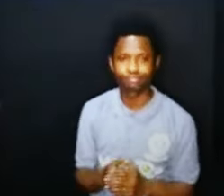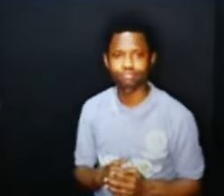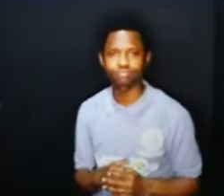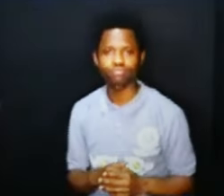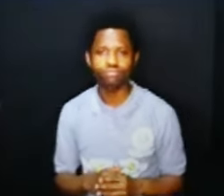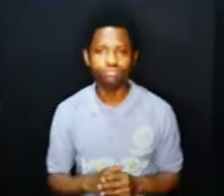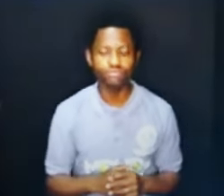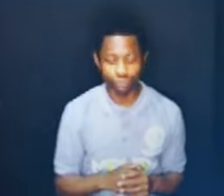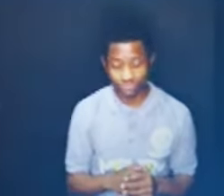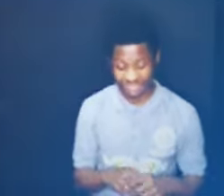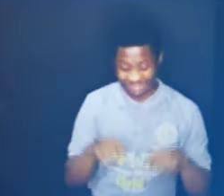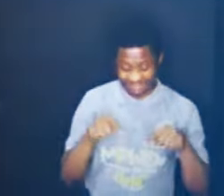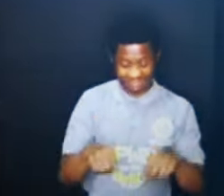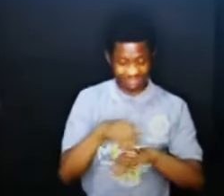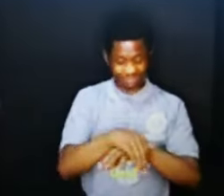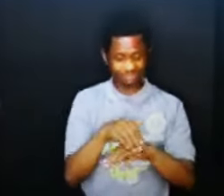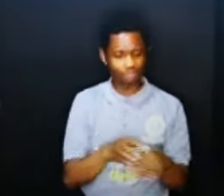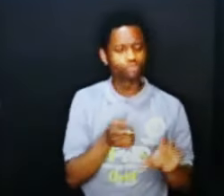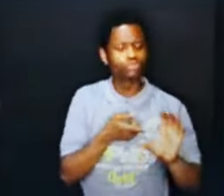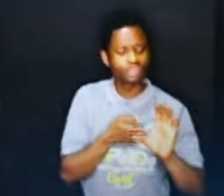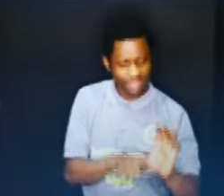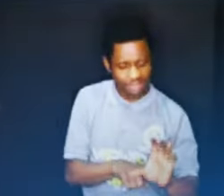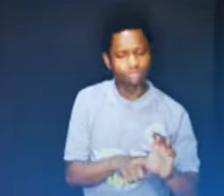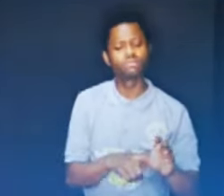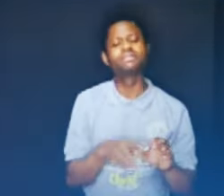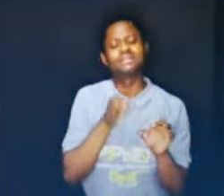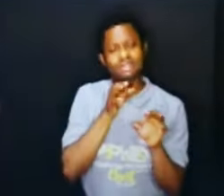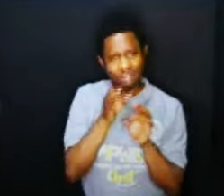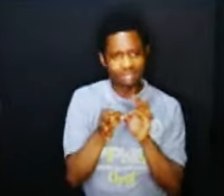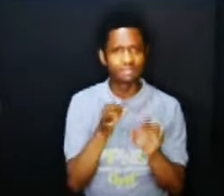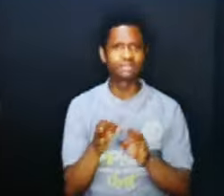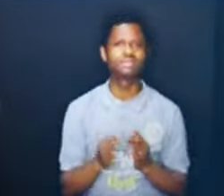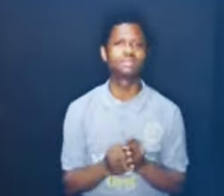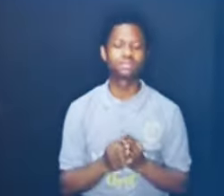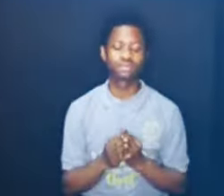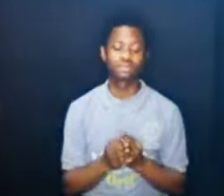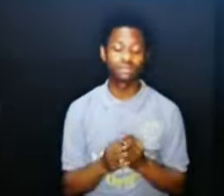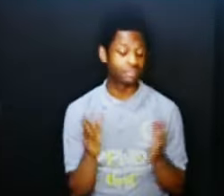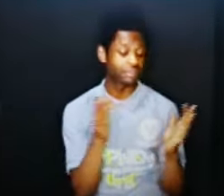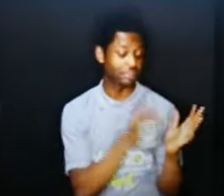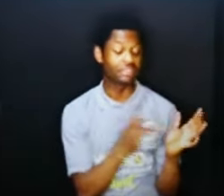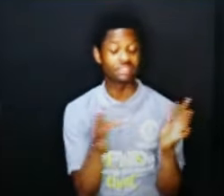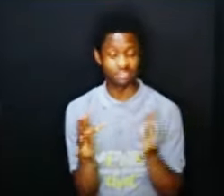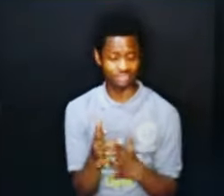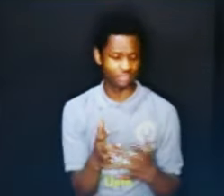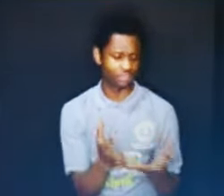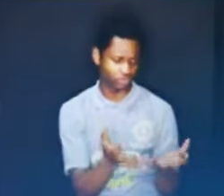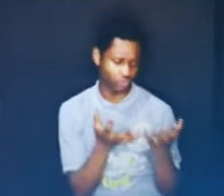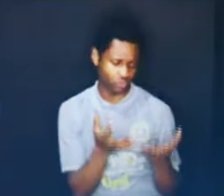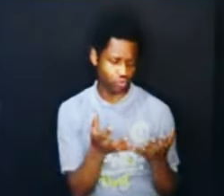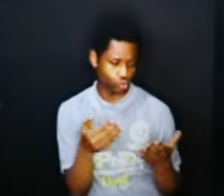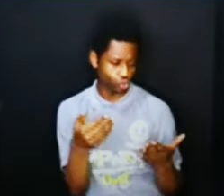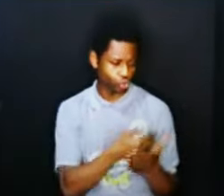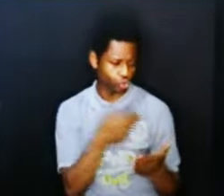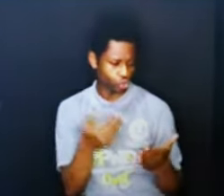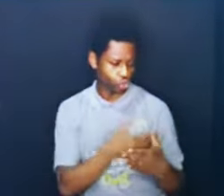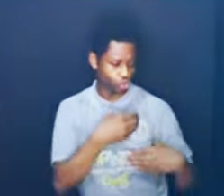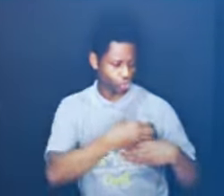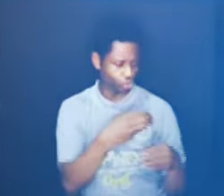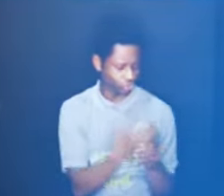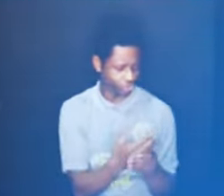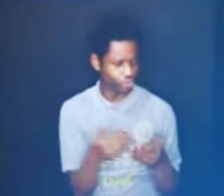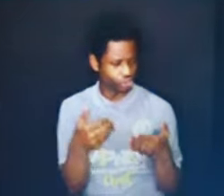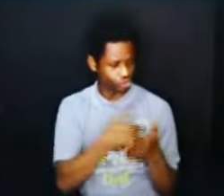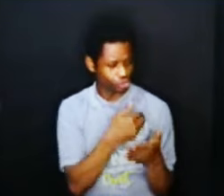Tonight I will begin by saying that na nyumre yankomodie no sei ne mecha ase. Jesus demands of the new creation a